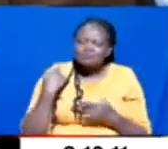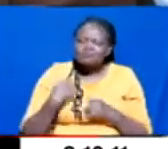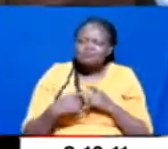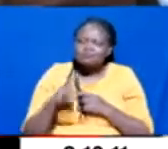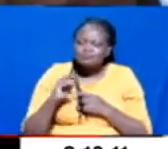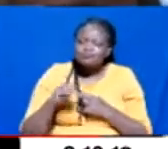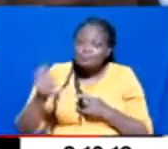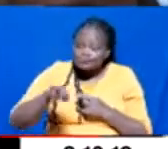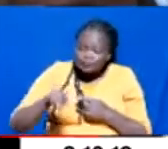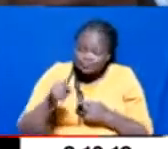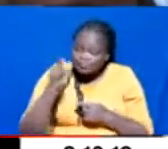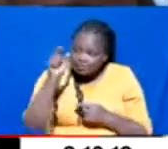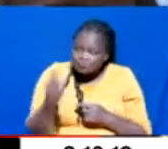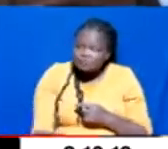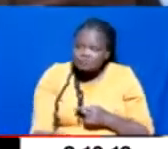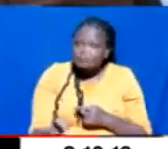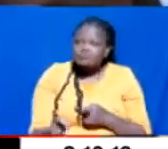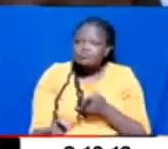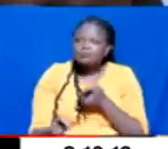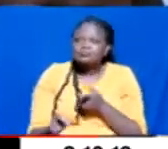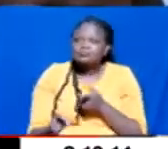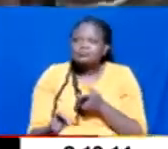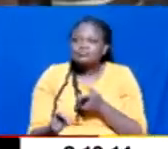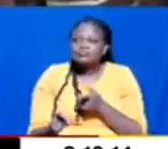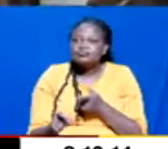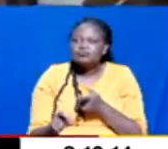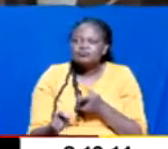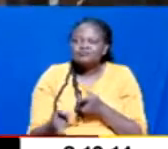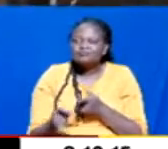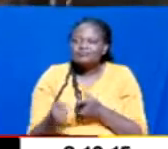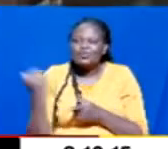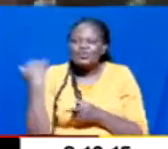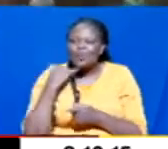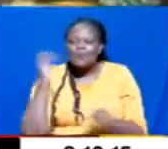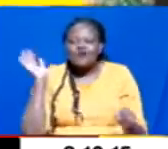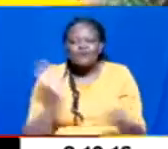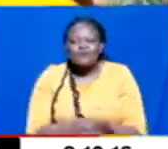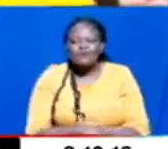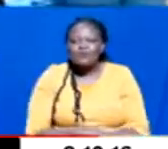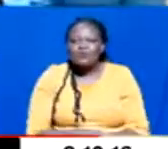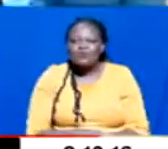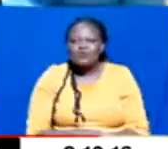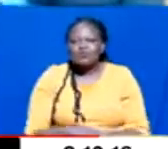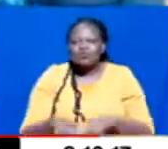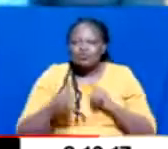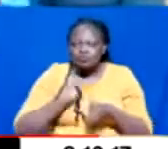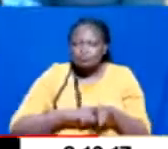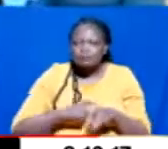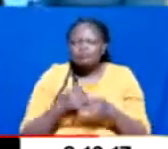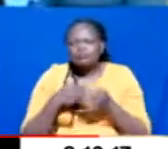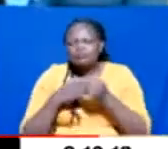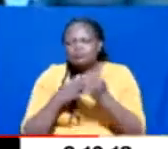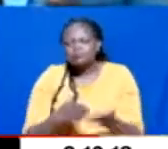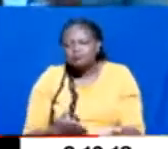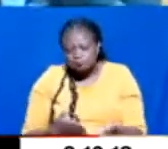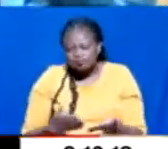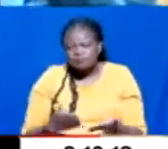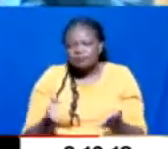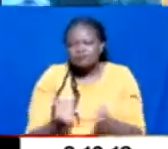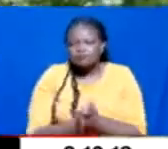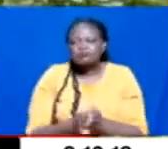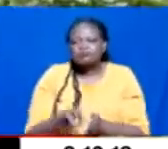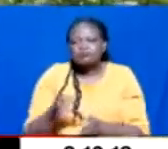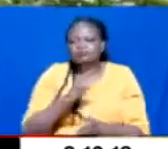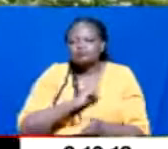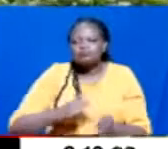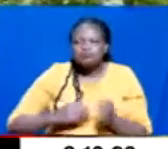the entire region, that region, is manned by bandits. The MP spoke even as a section of leaders and clergy in Laikipia